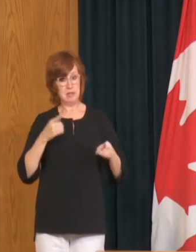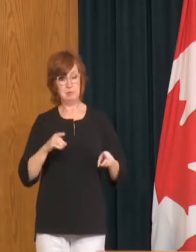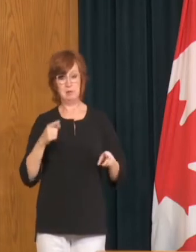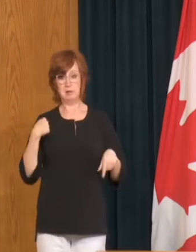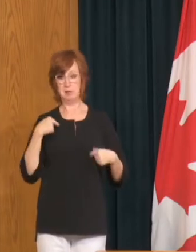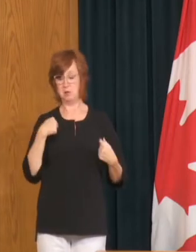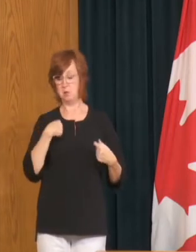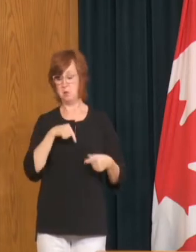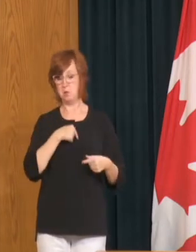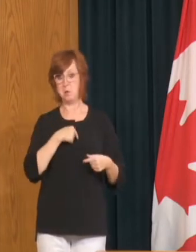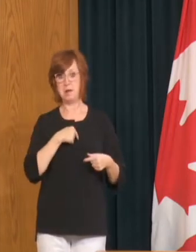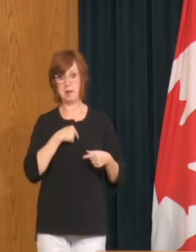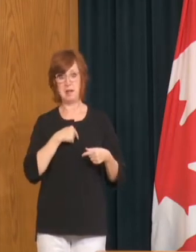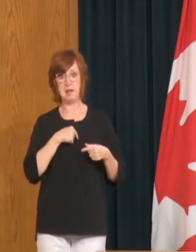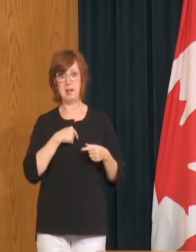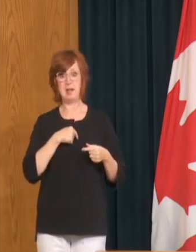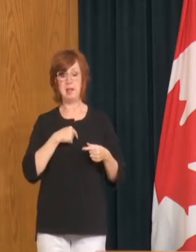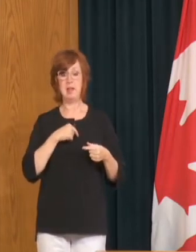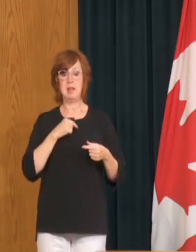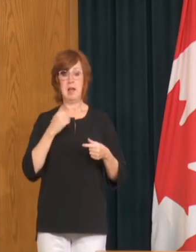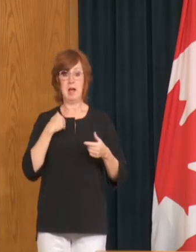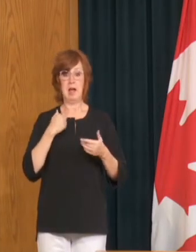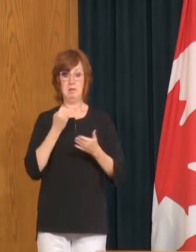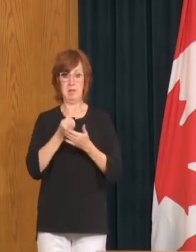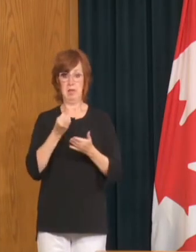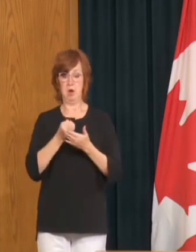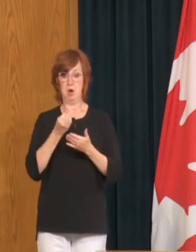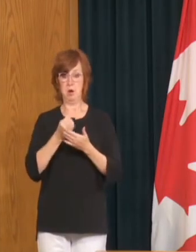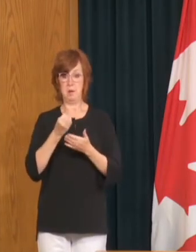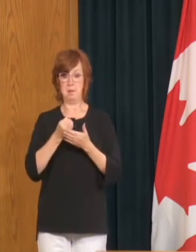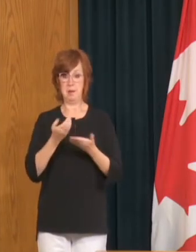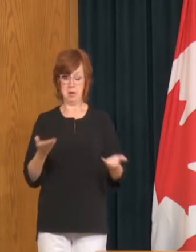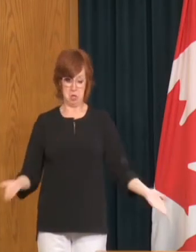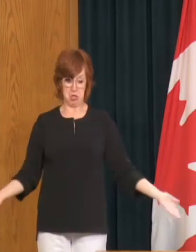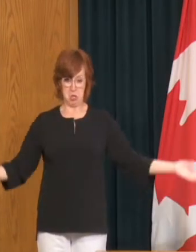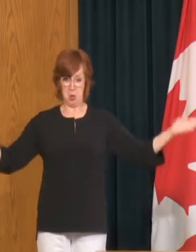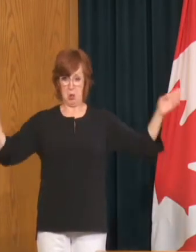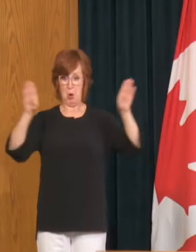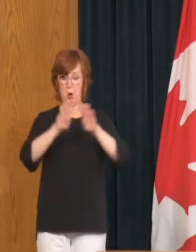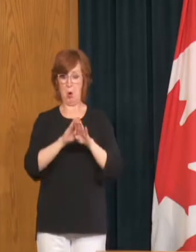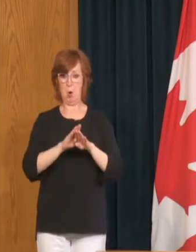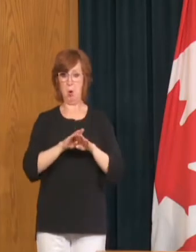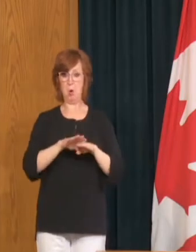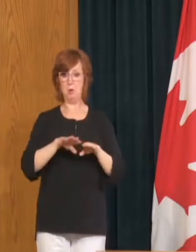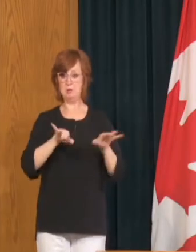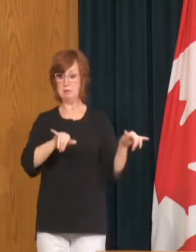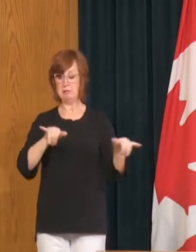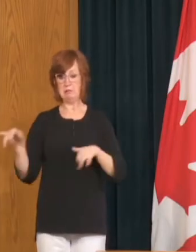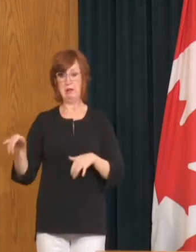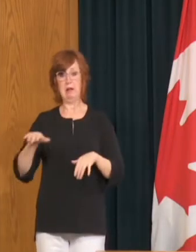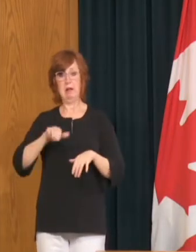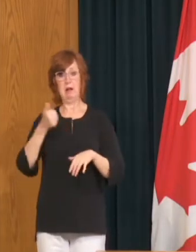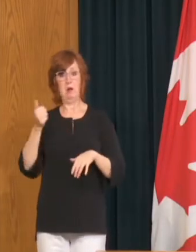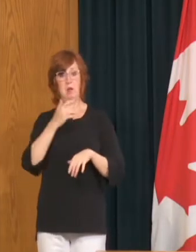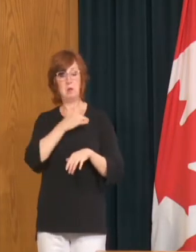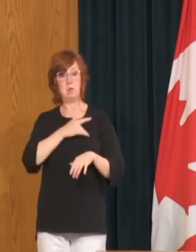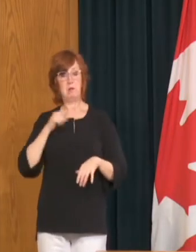Saskatchewan near to the level of other areas of Canada, and I've spoken to that before. We also opened it up in a very methodical